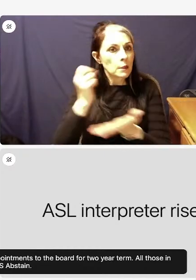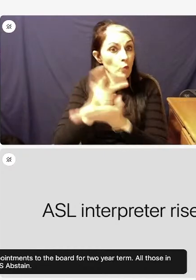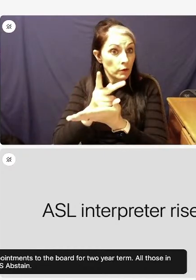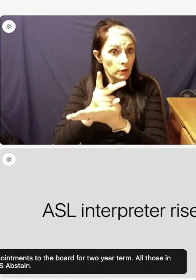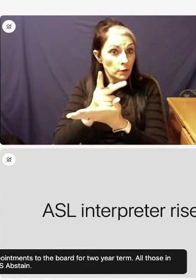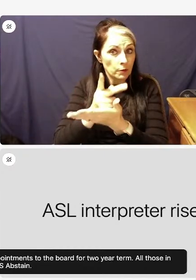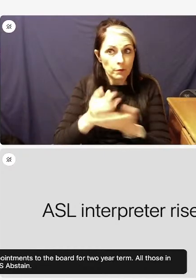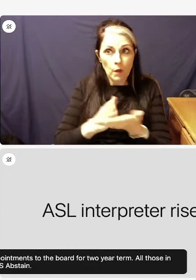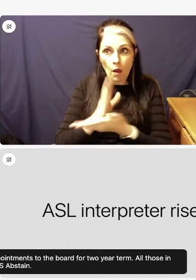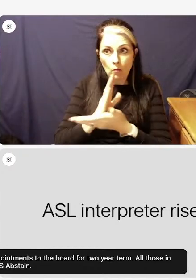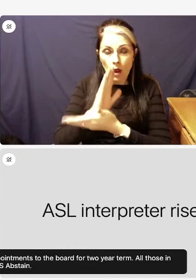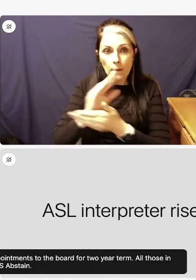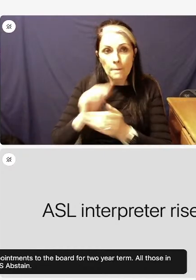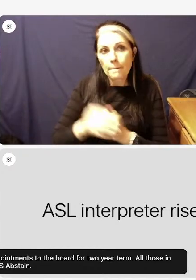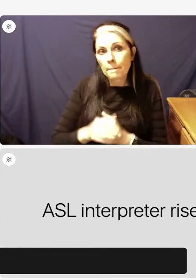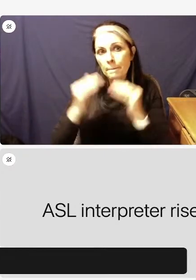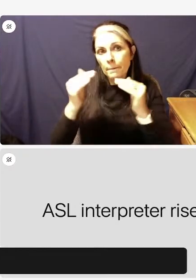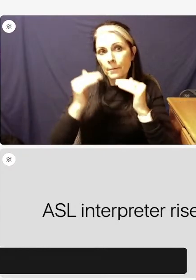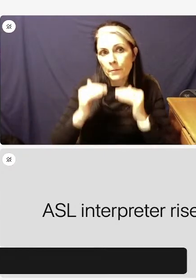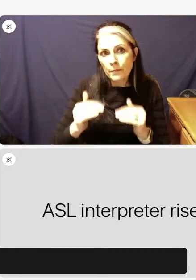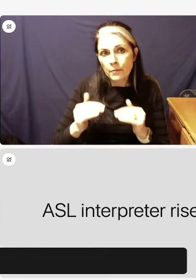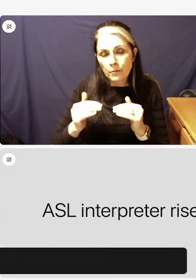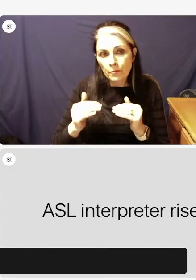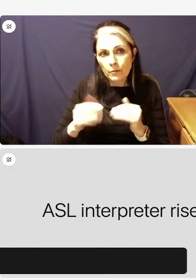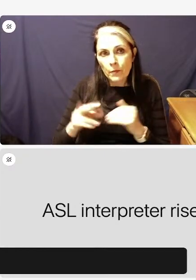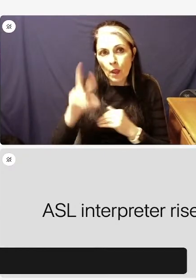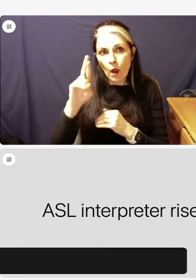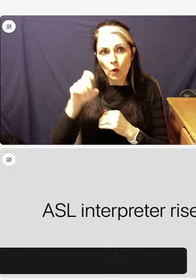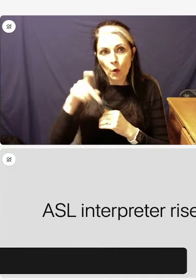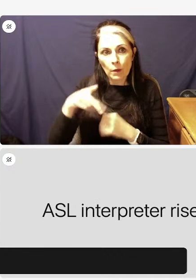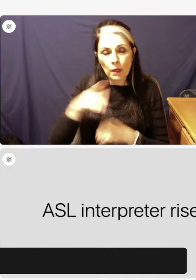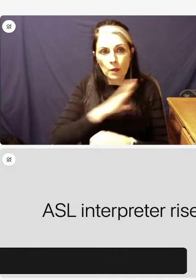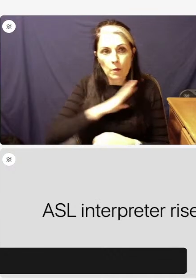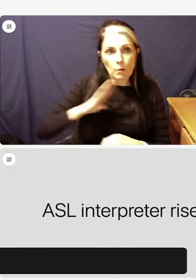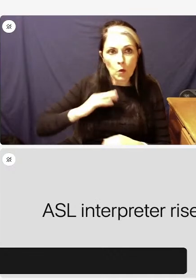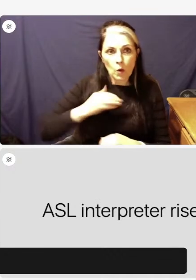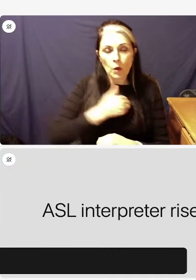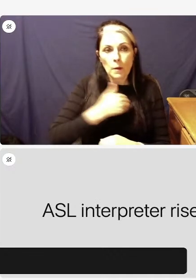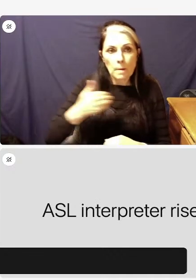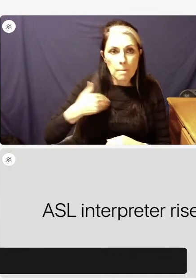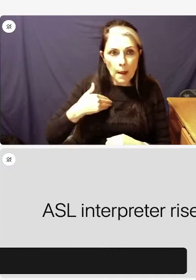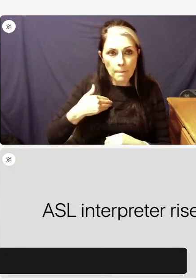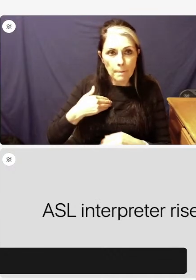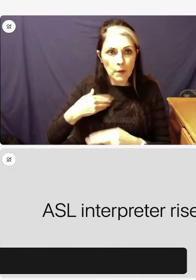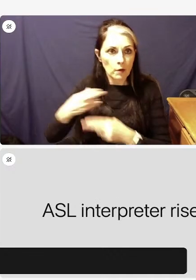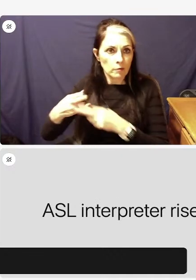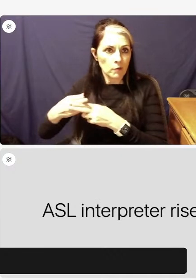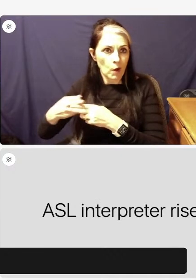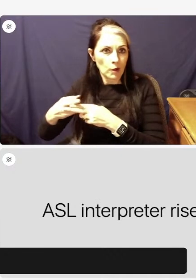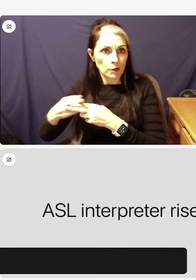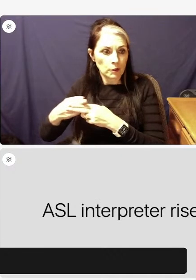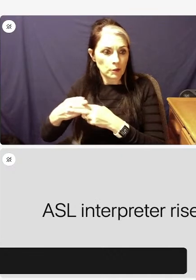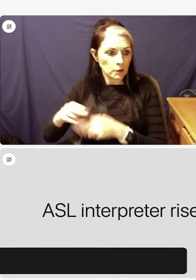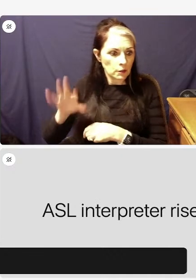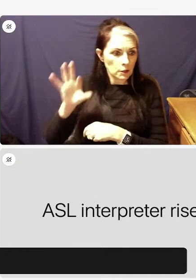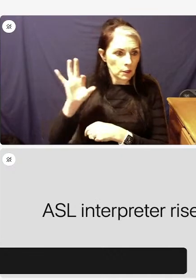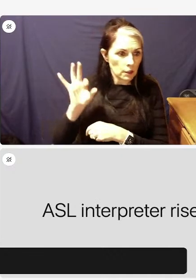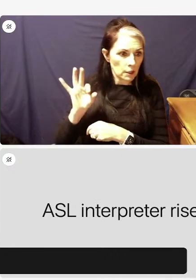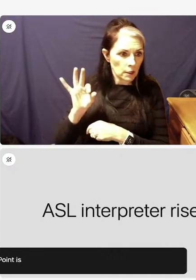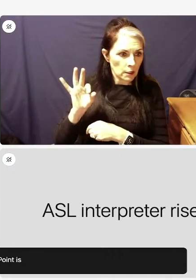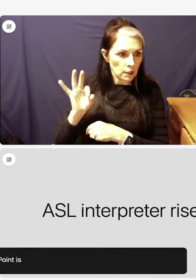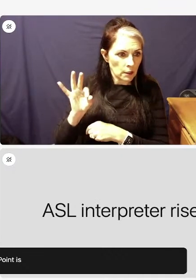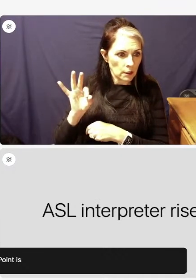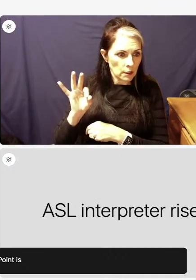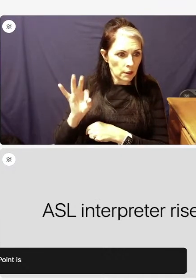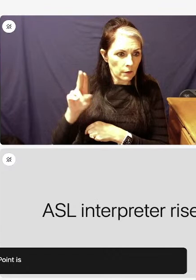all right uh the next item is our rop board member alternate uh currently i believe mr fuentes uh is the alternate